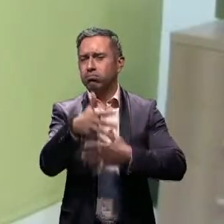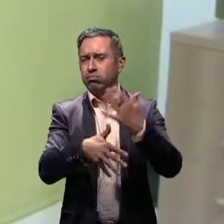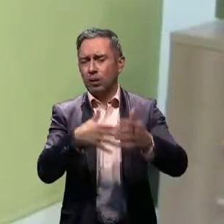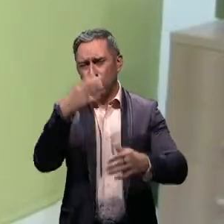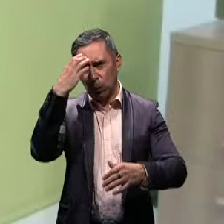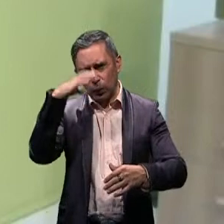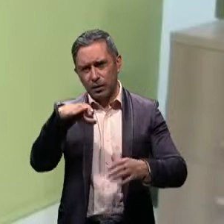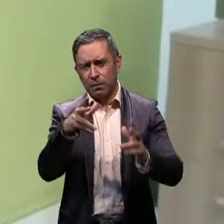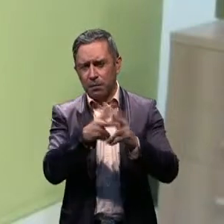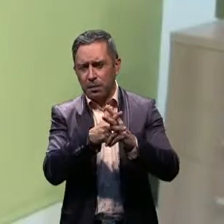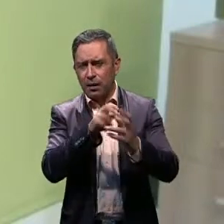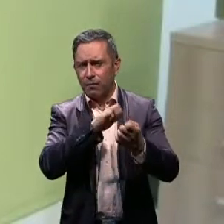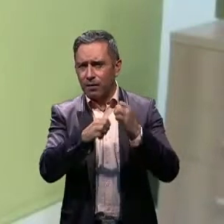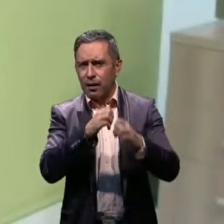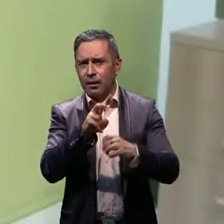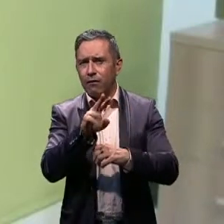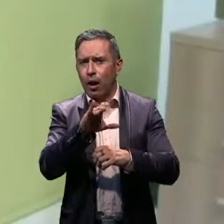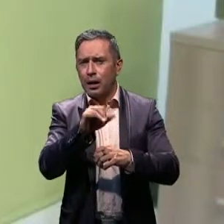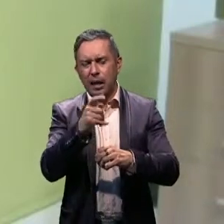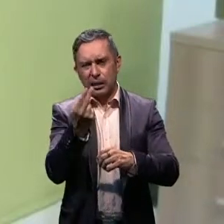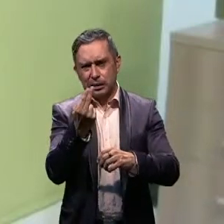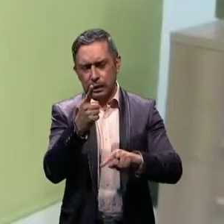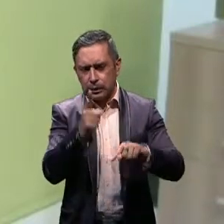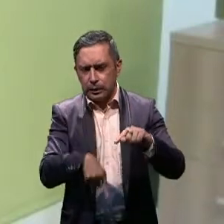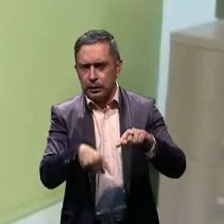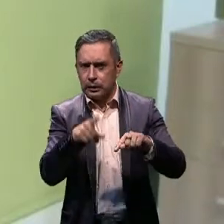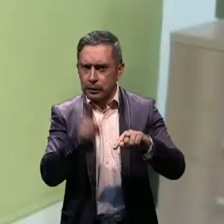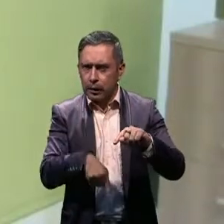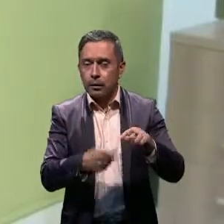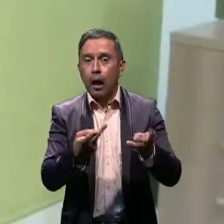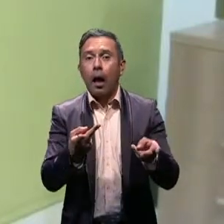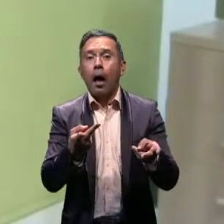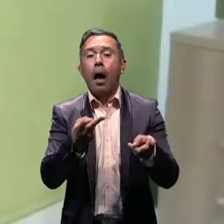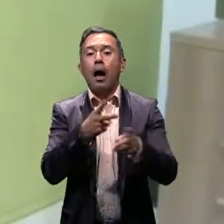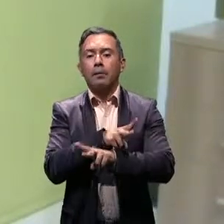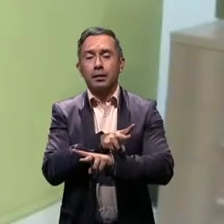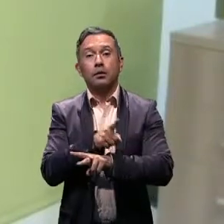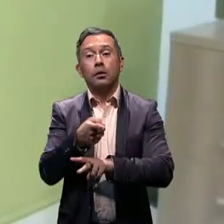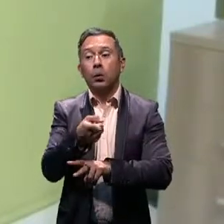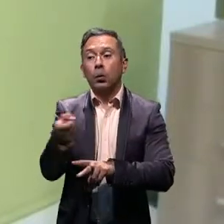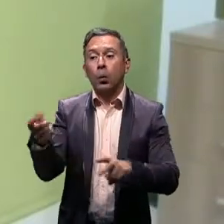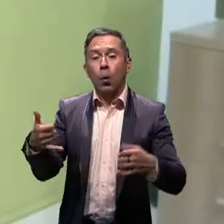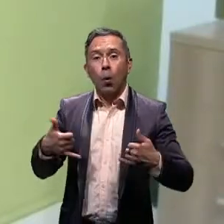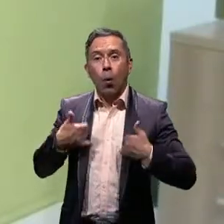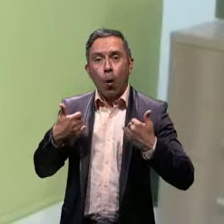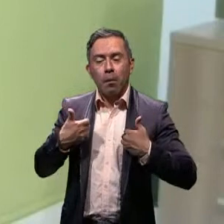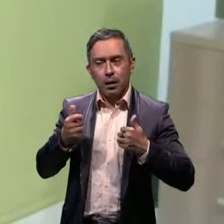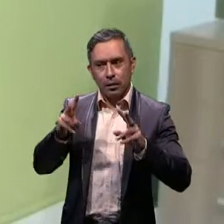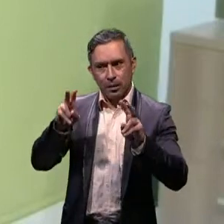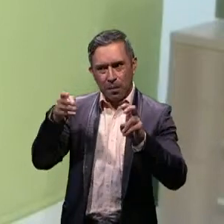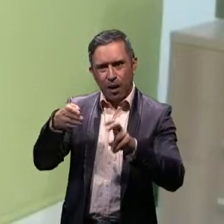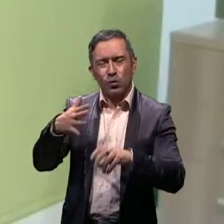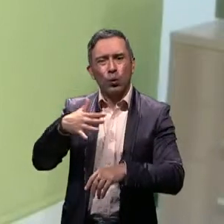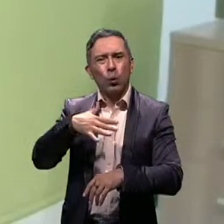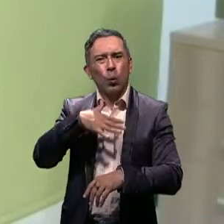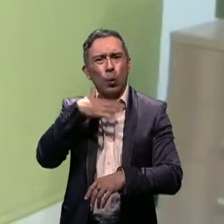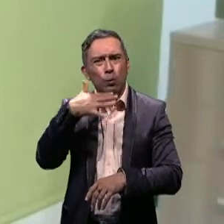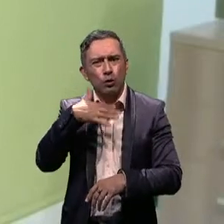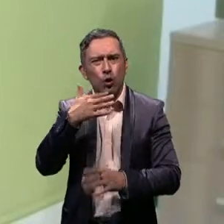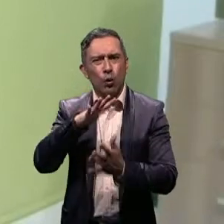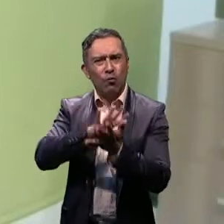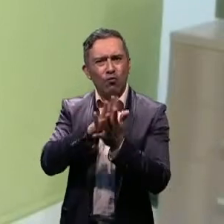counteract violence. She stressed out a lot the work that they are doing with young